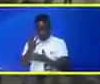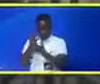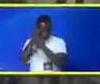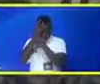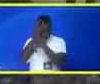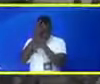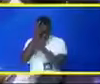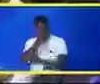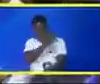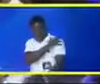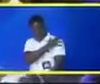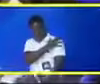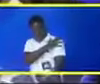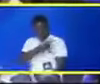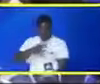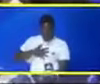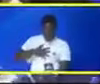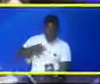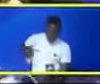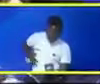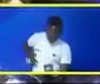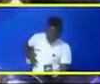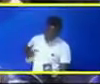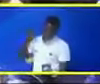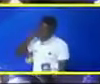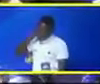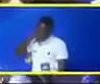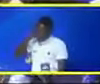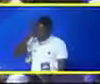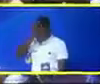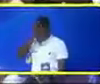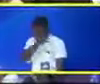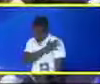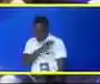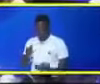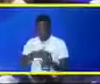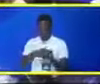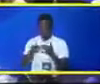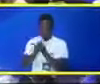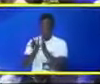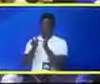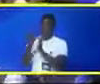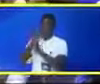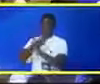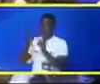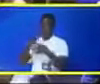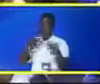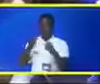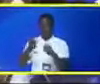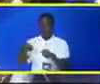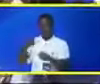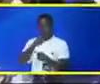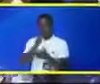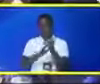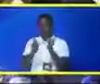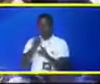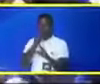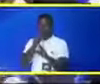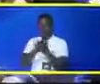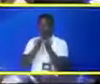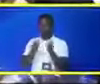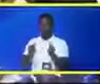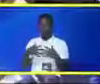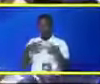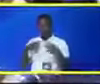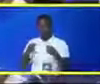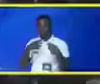God for a healing miracle. Jesus wants to heal you right now. There are people who do not believe in the healing ministry.